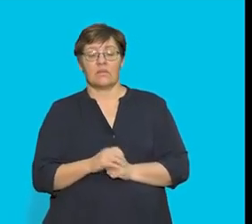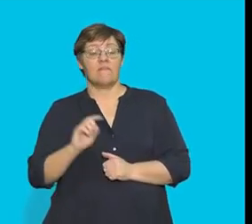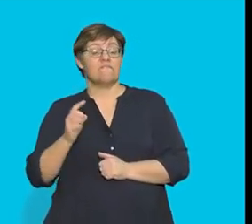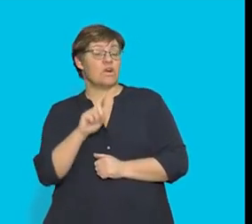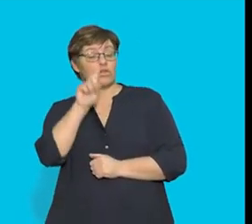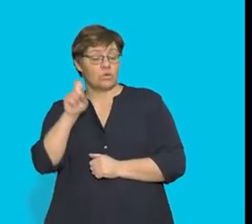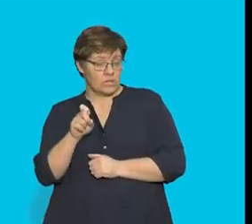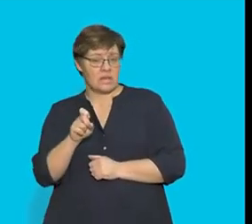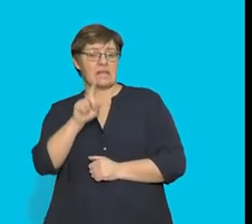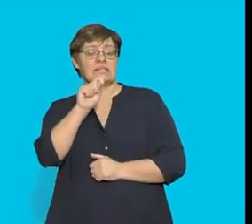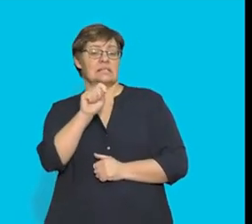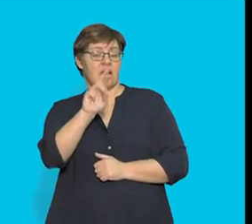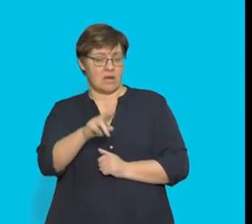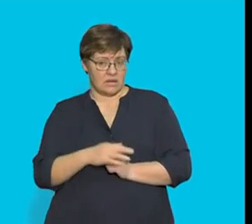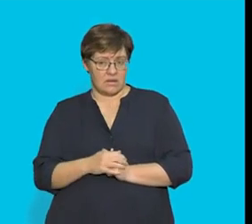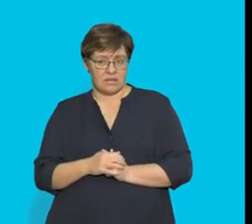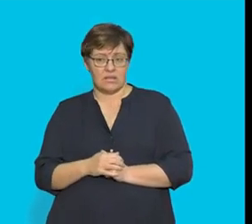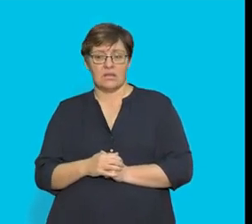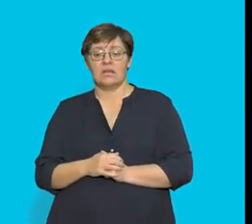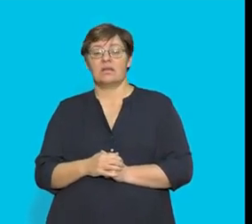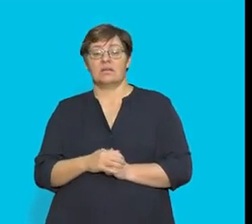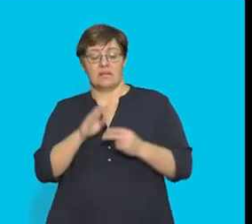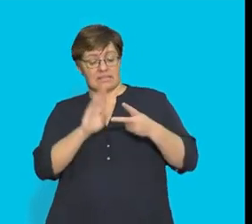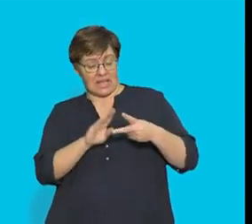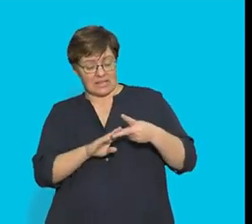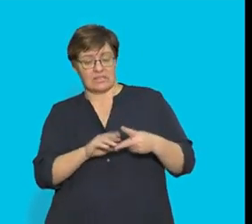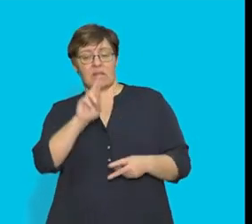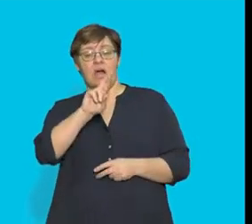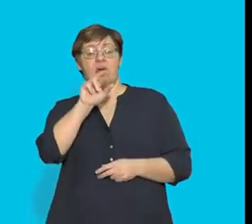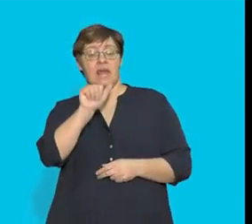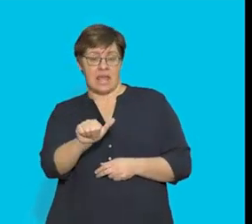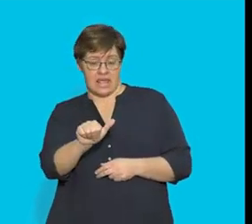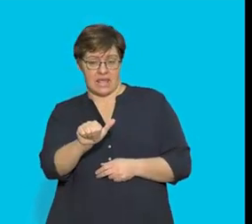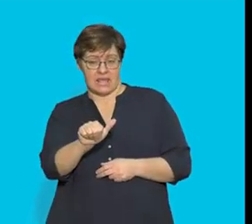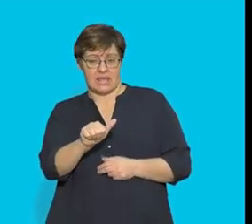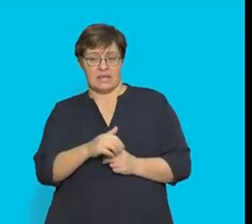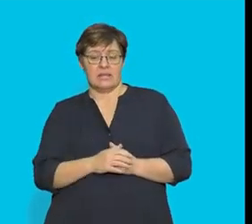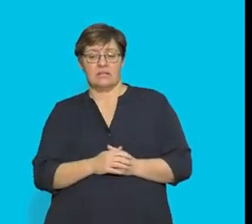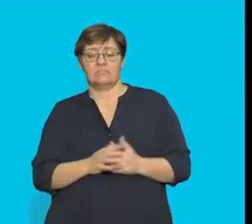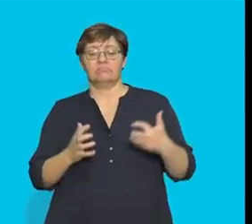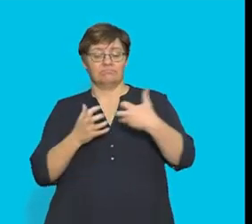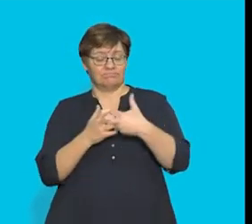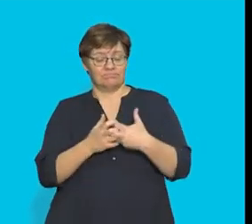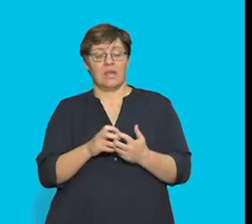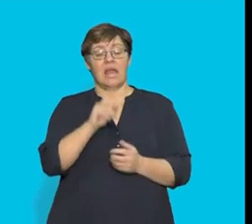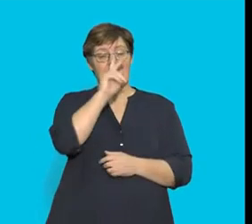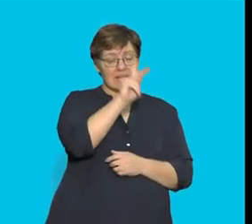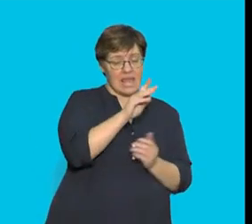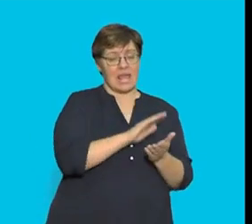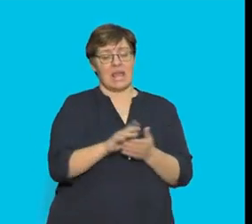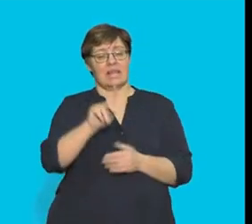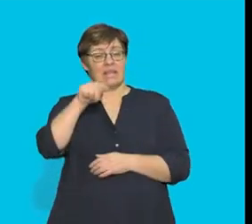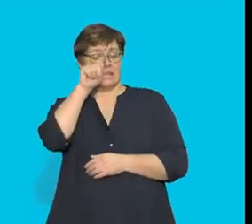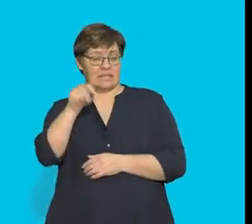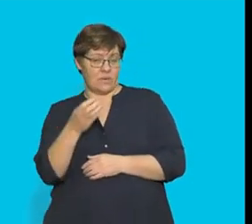here. So the first question we're going to find TR, and the second question we're going to find RA in terms of K